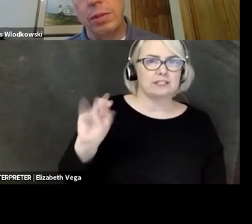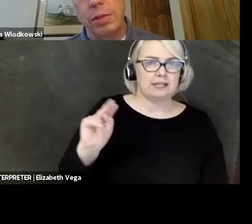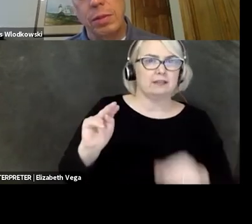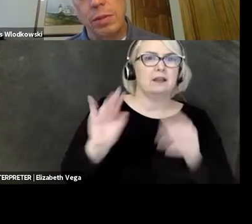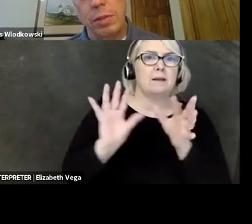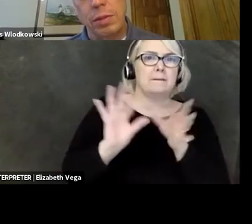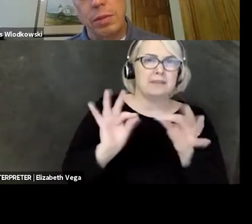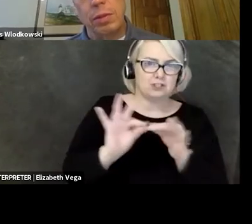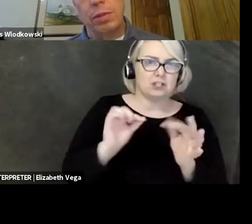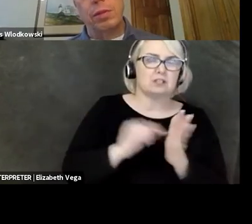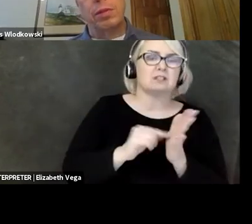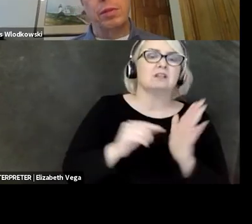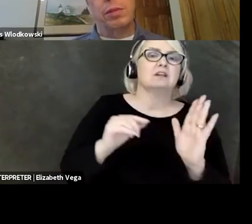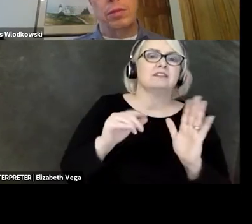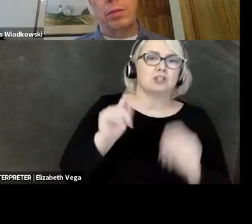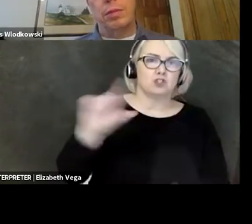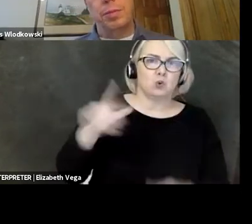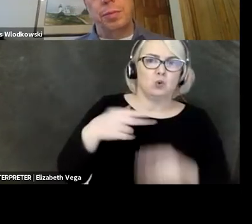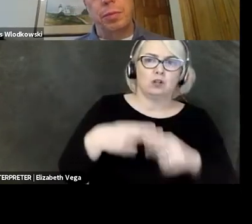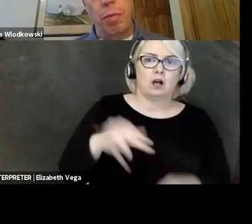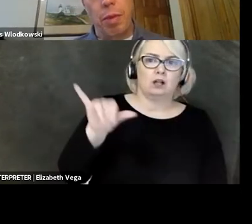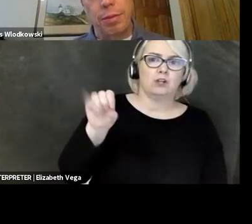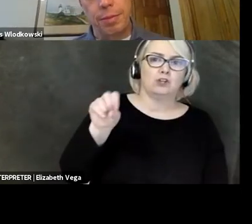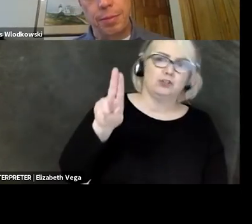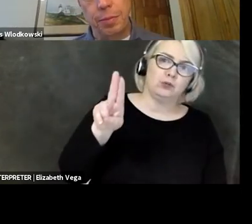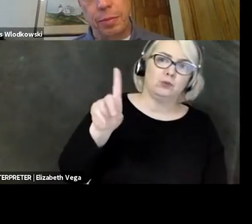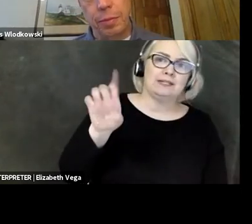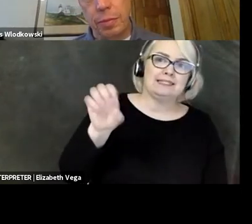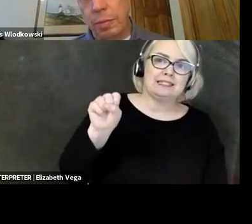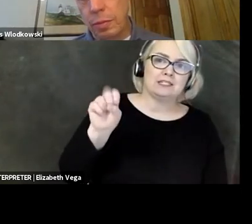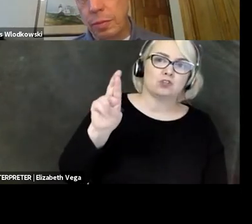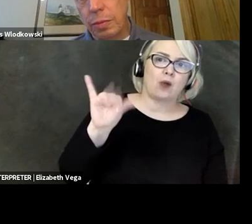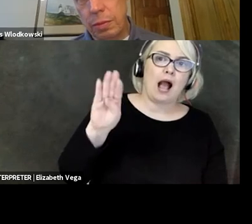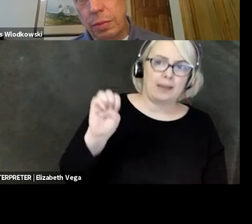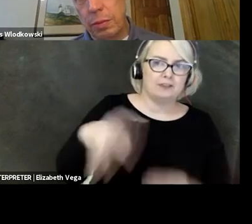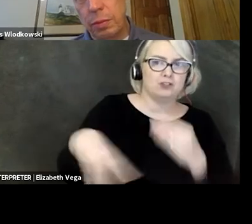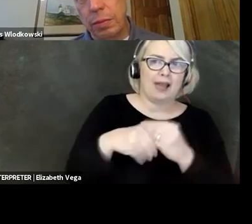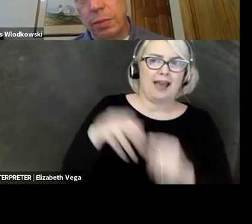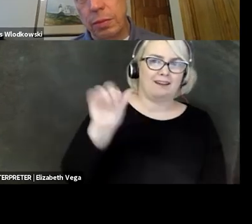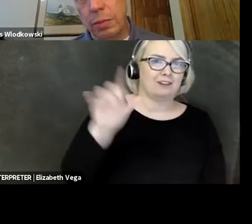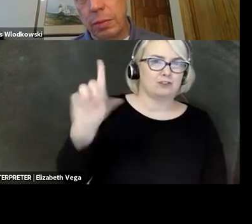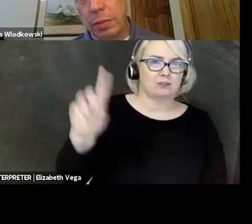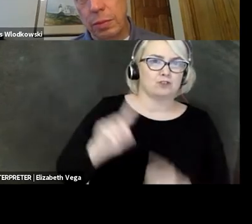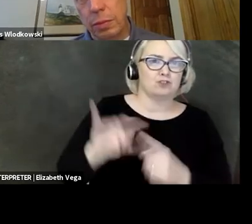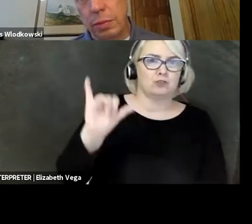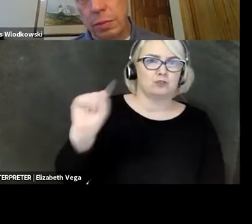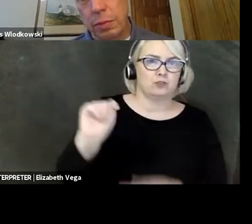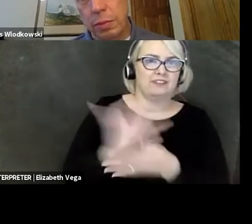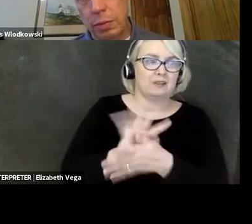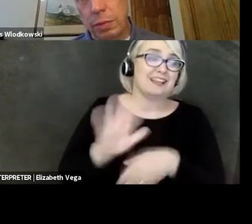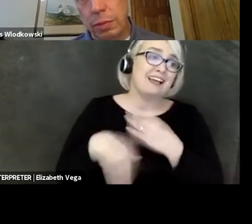to the YouTube videos. If someone can post that URL, that would be great. Next question, and this is going to be really hard